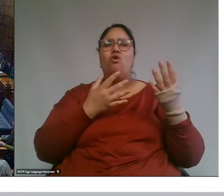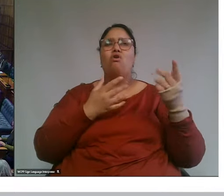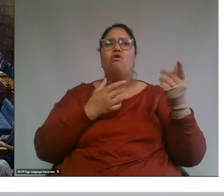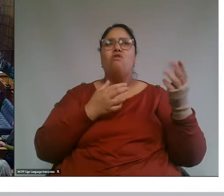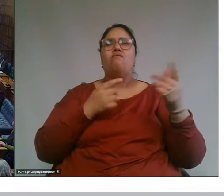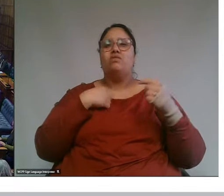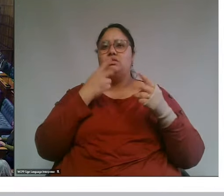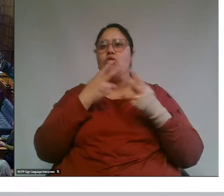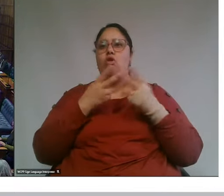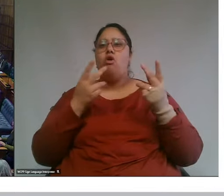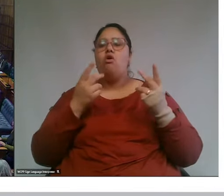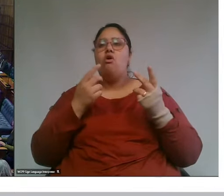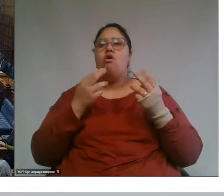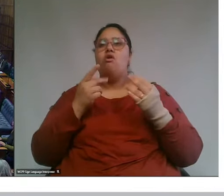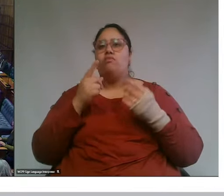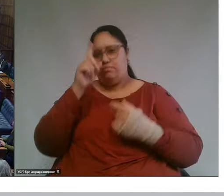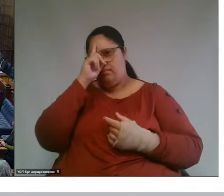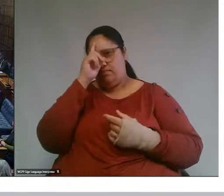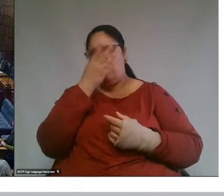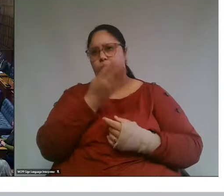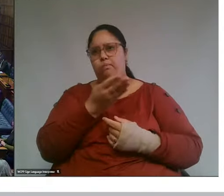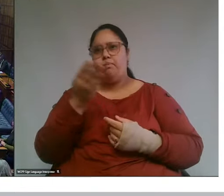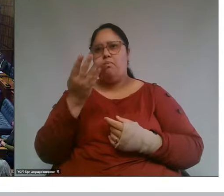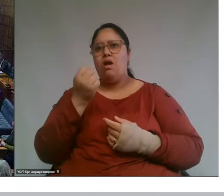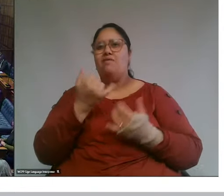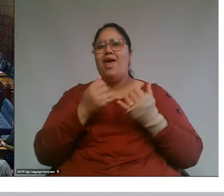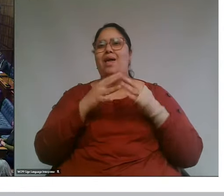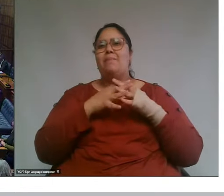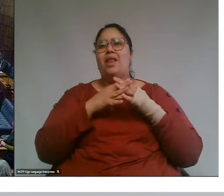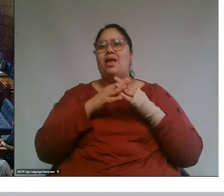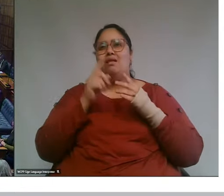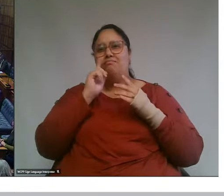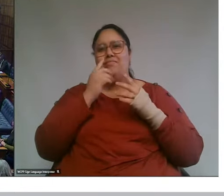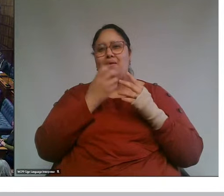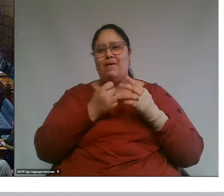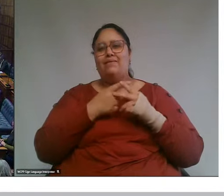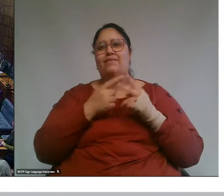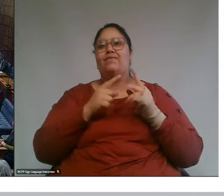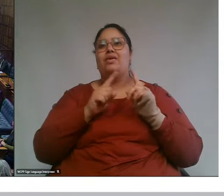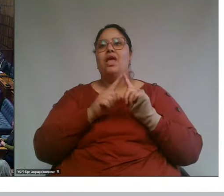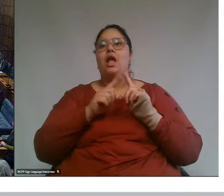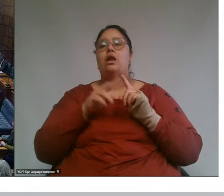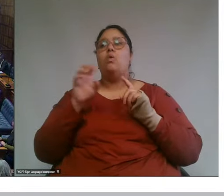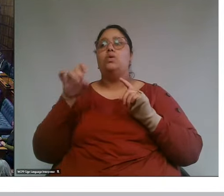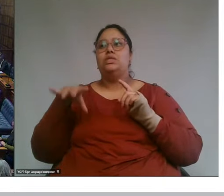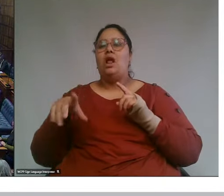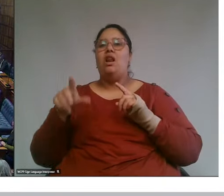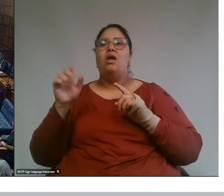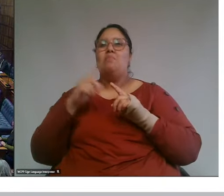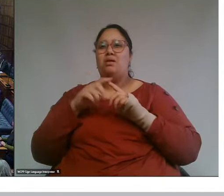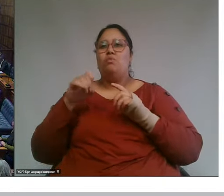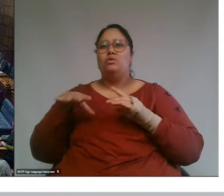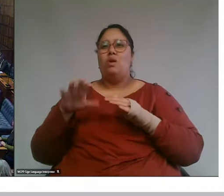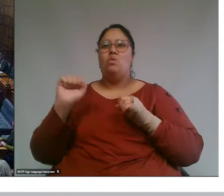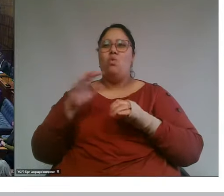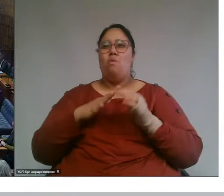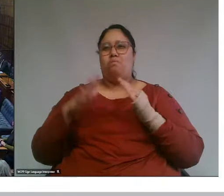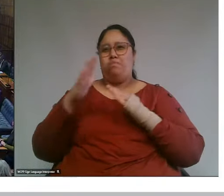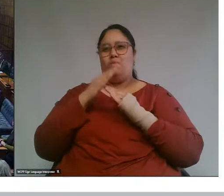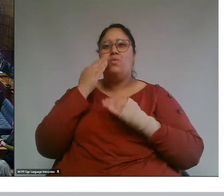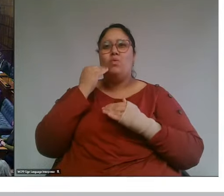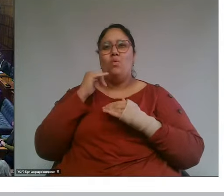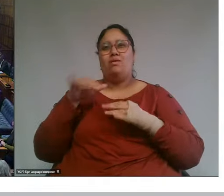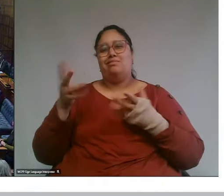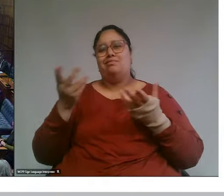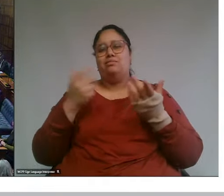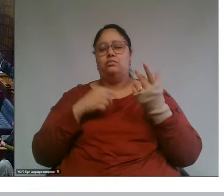supervision and what were the outcomes of the evaluations to date anything positive anything negative any Lessons Learned with that I'll